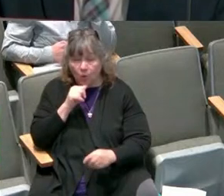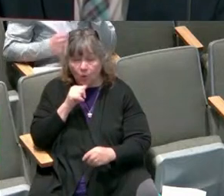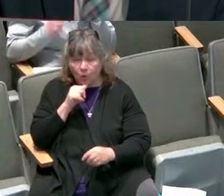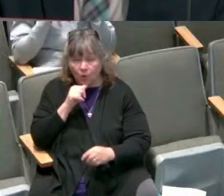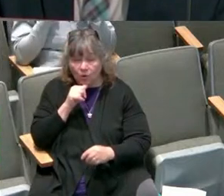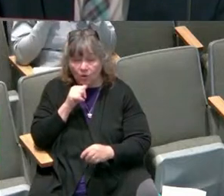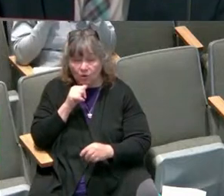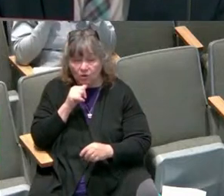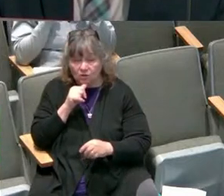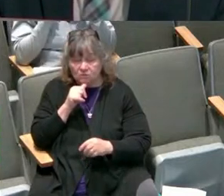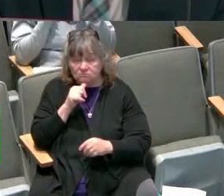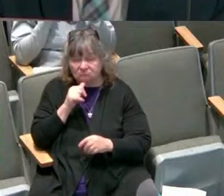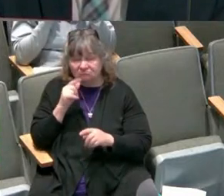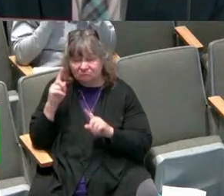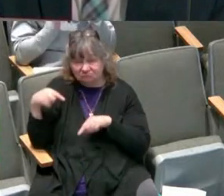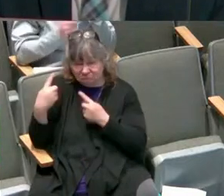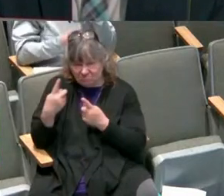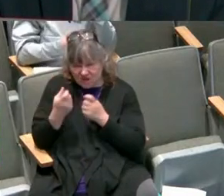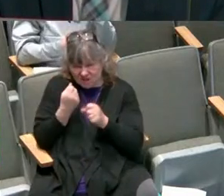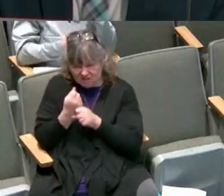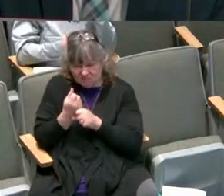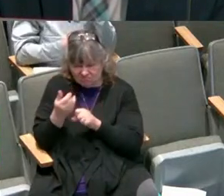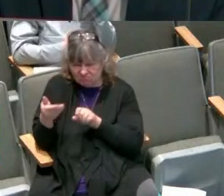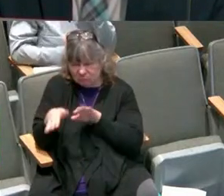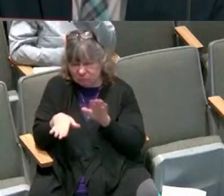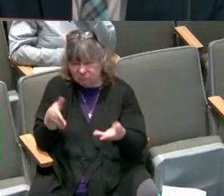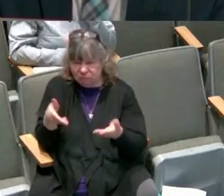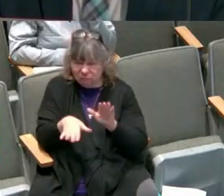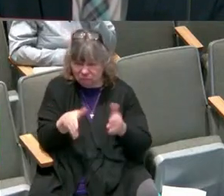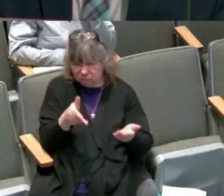passed since our our last town meeting